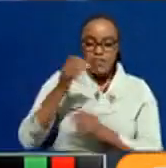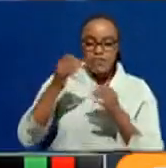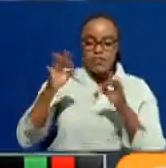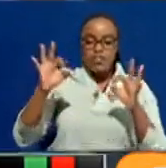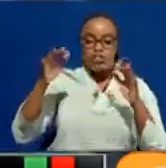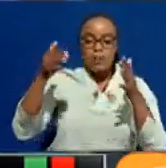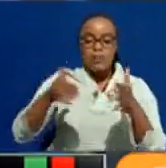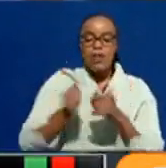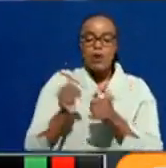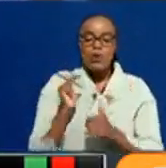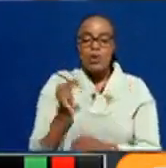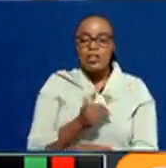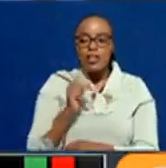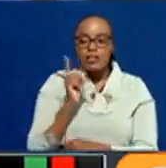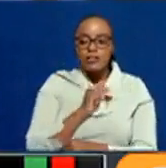is here with us.